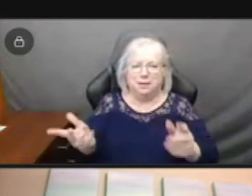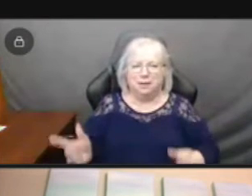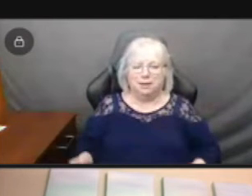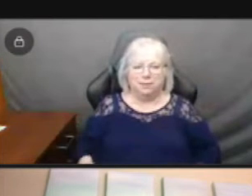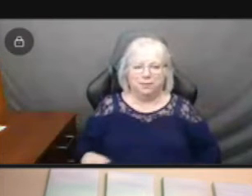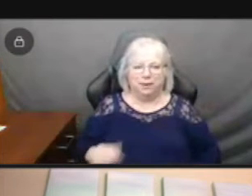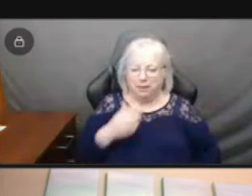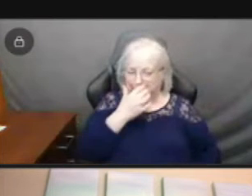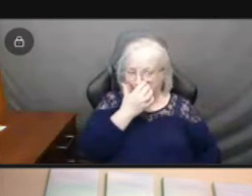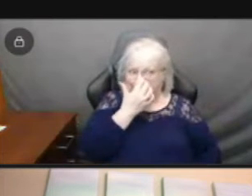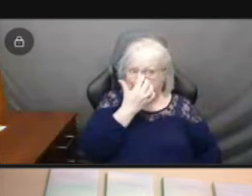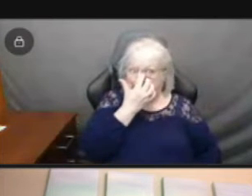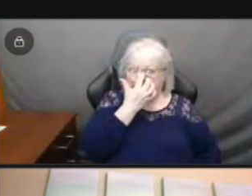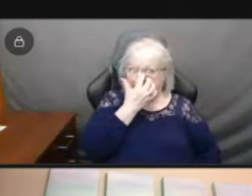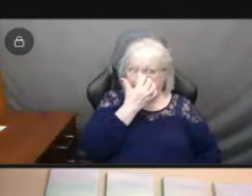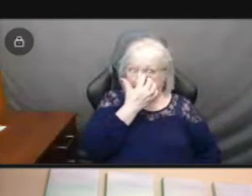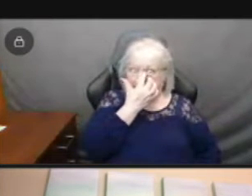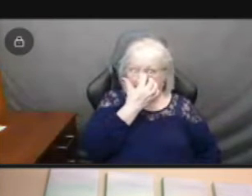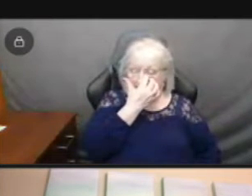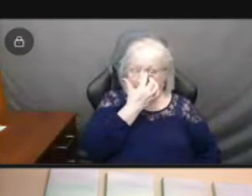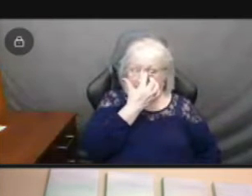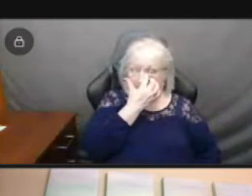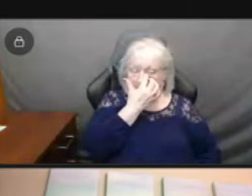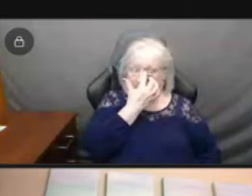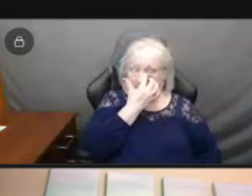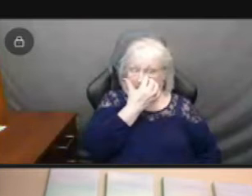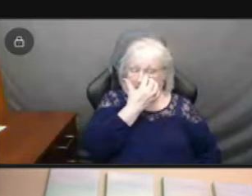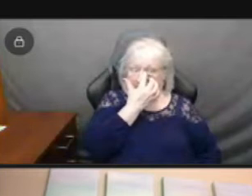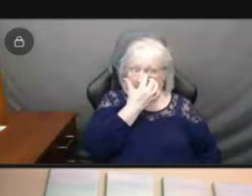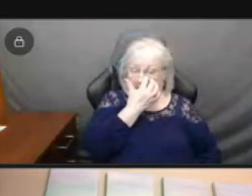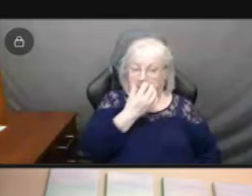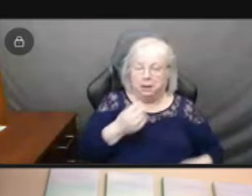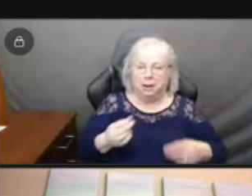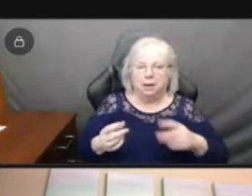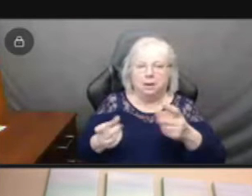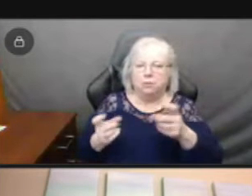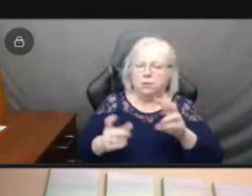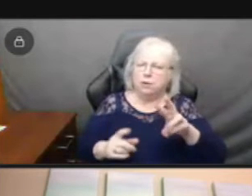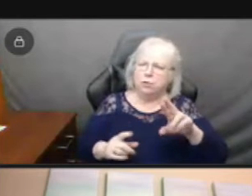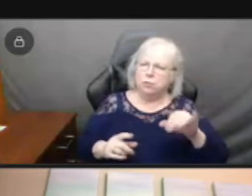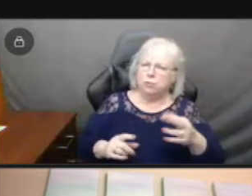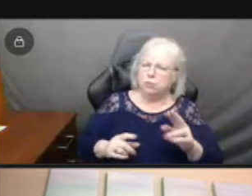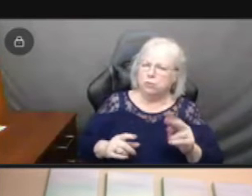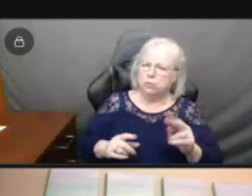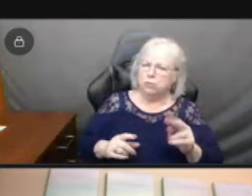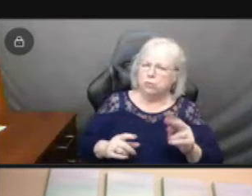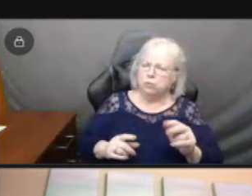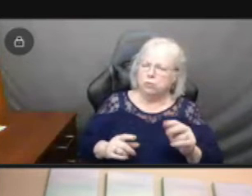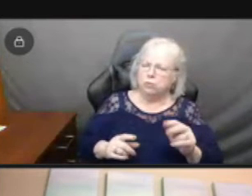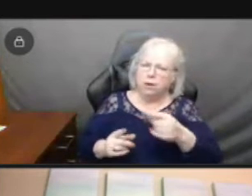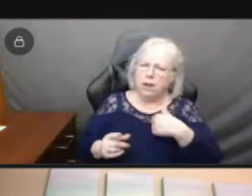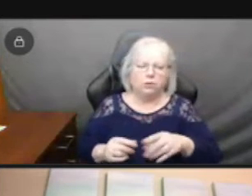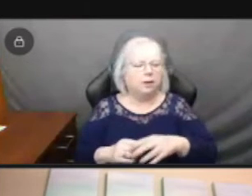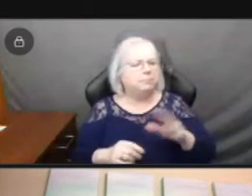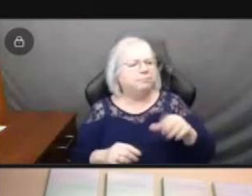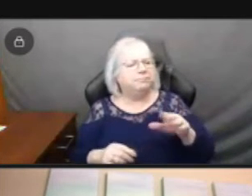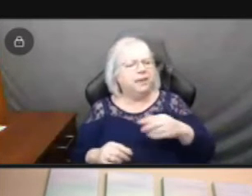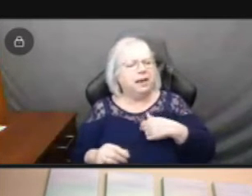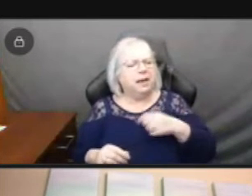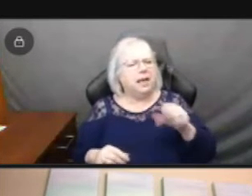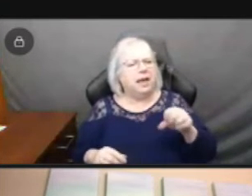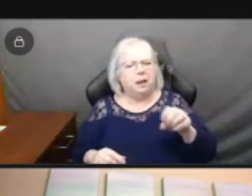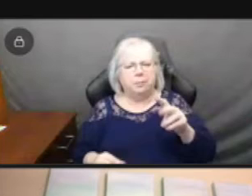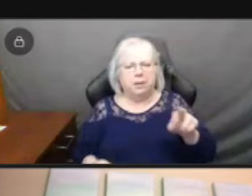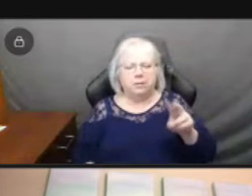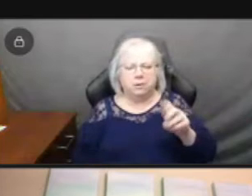All right, thank you, Director Richardson. Director Wright, I believe you have a question. Yeah, Mr. Mayor, I would also like to hear from